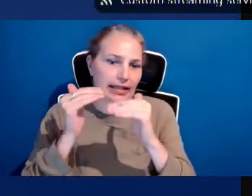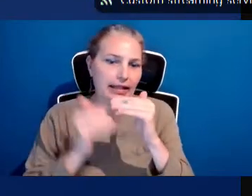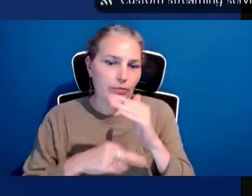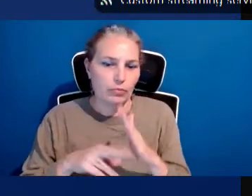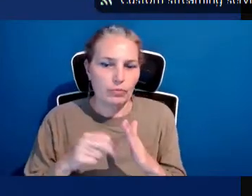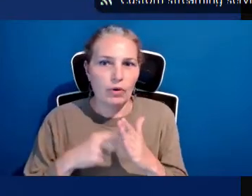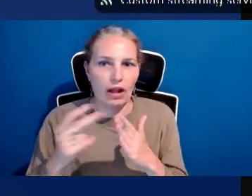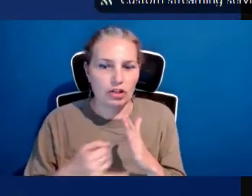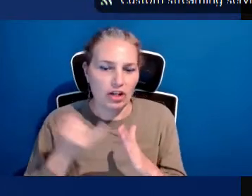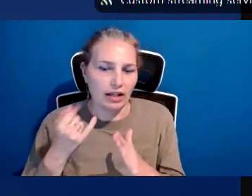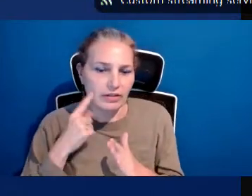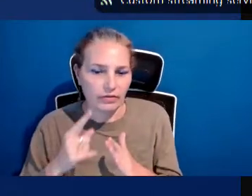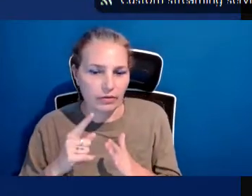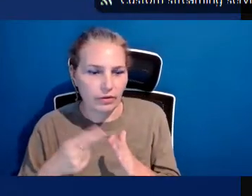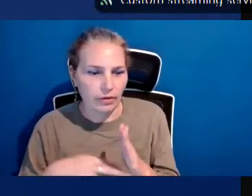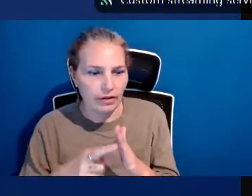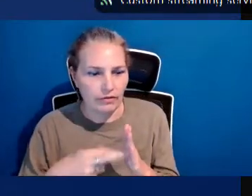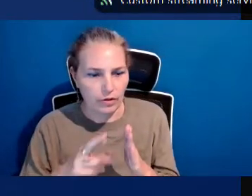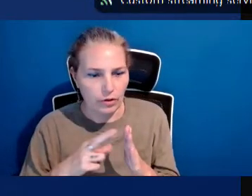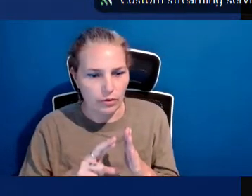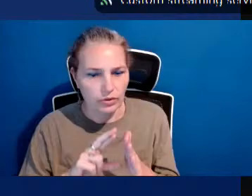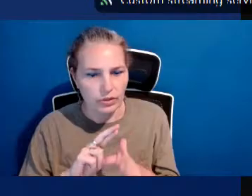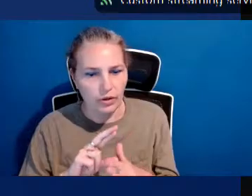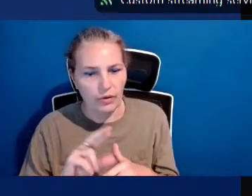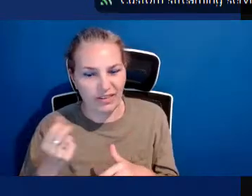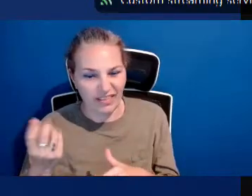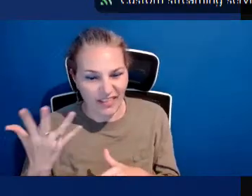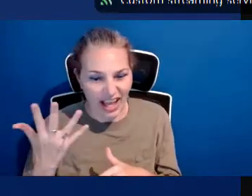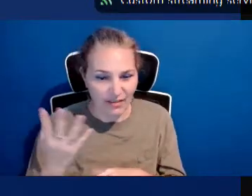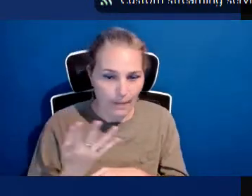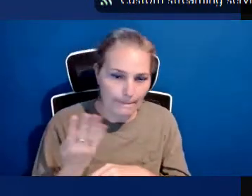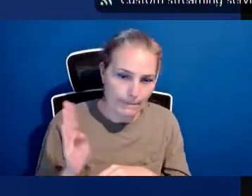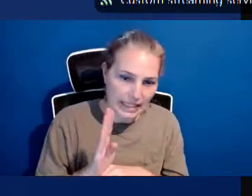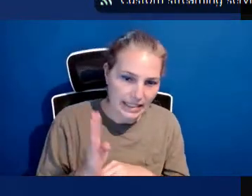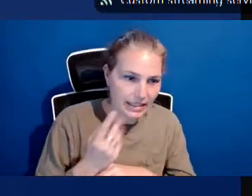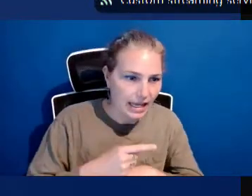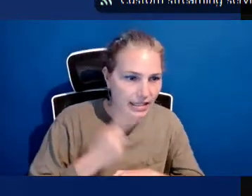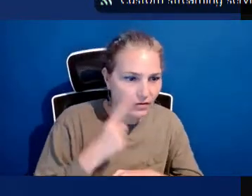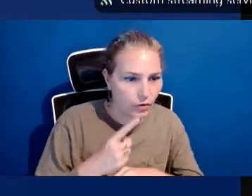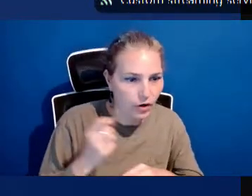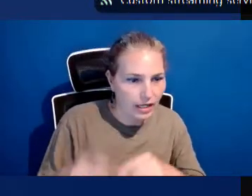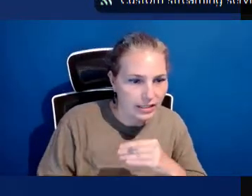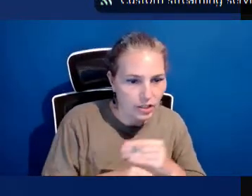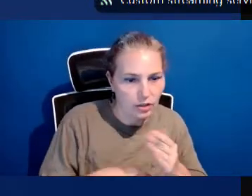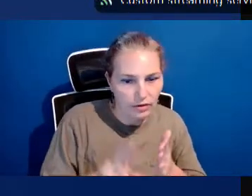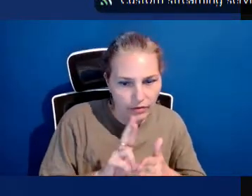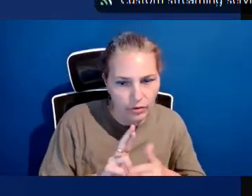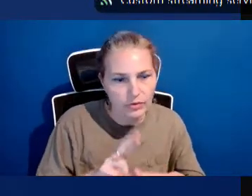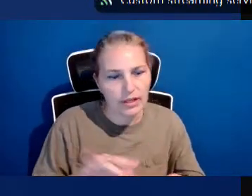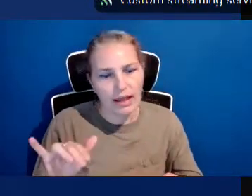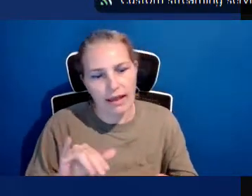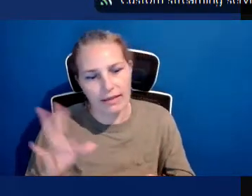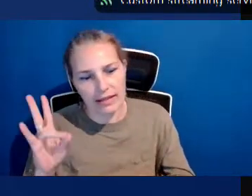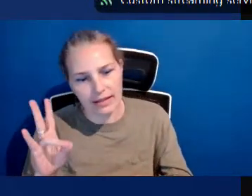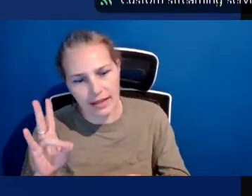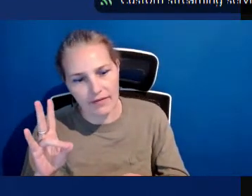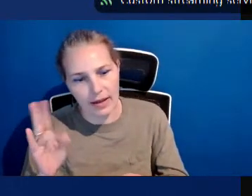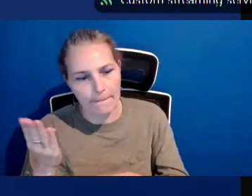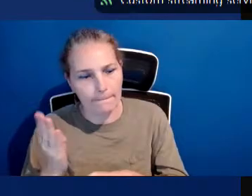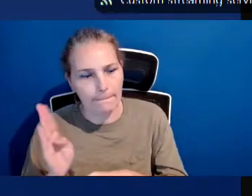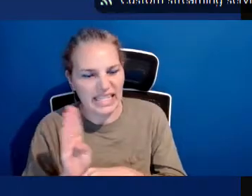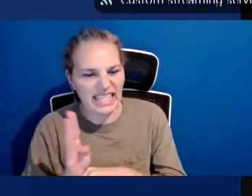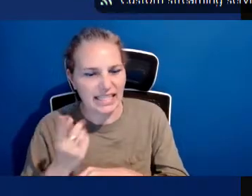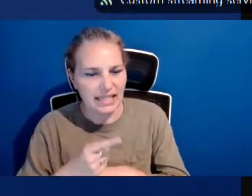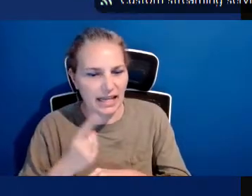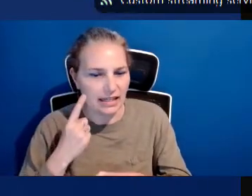processing reviews within 7 business days, and Public Works has been processing reviews within 10 business days. And if we could go to the